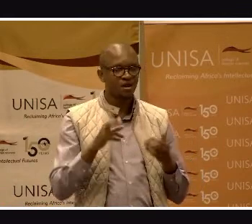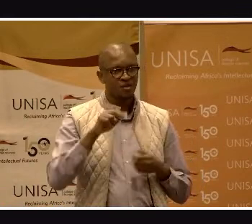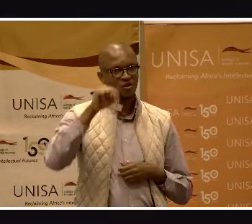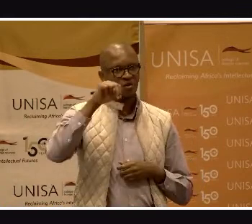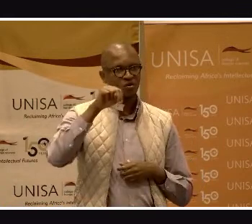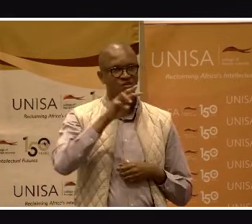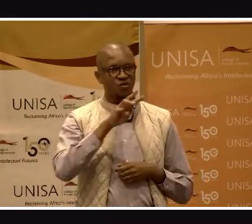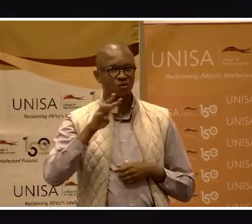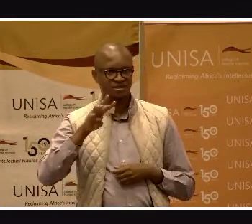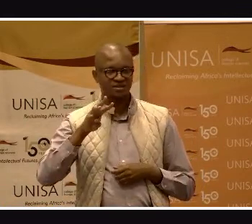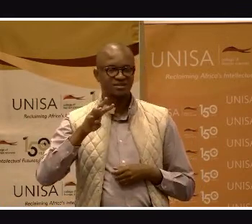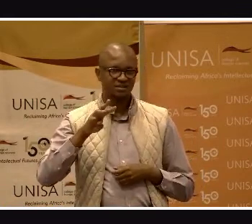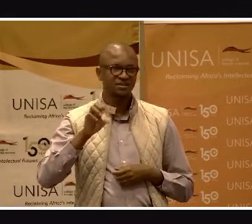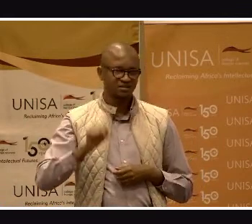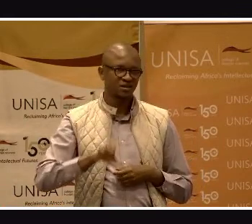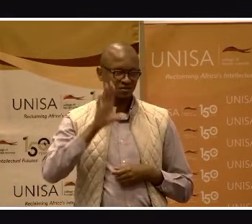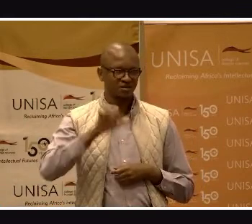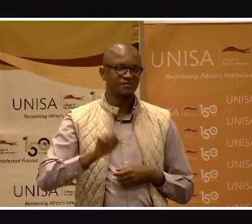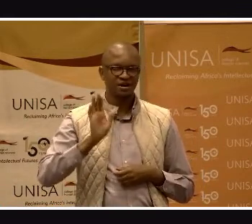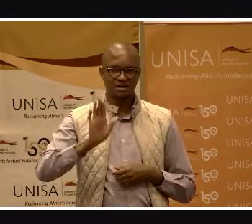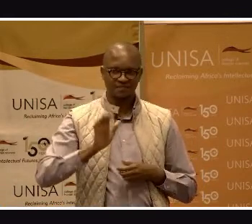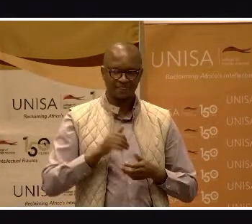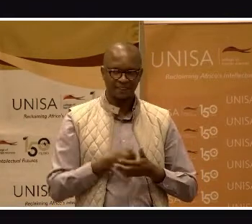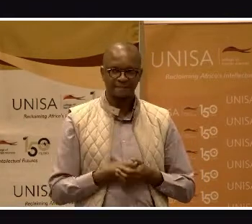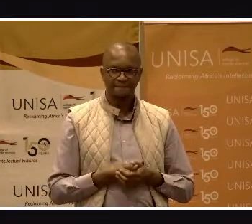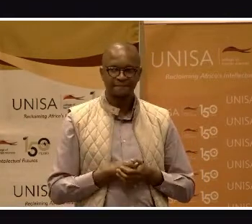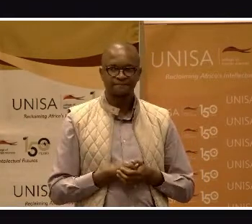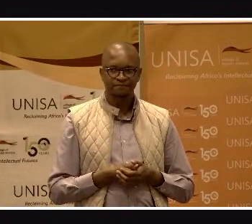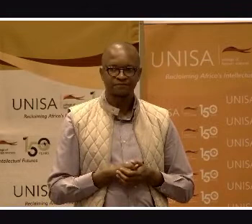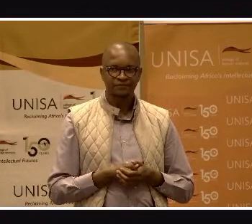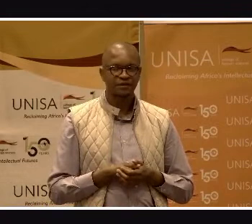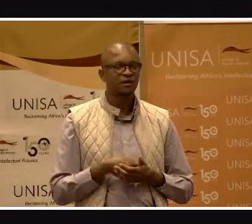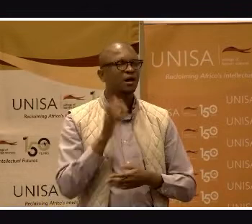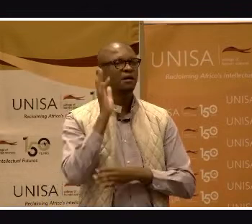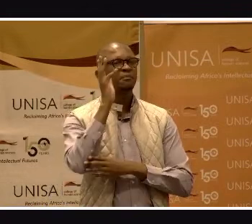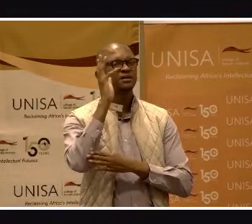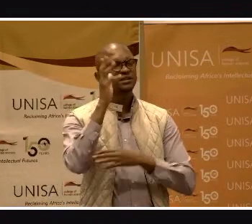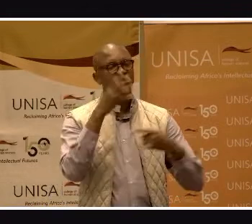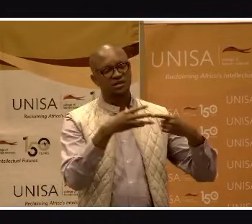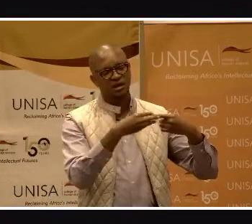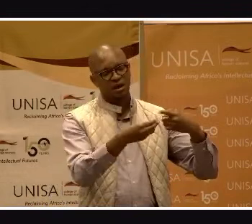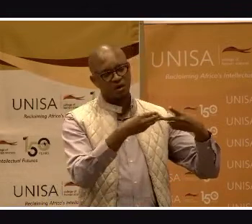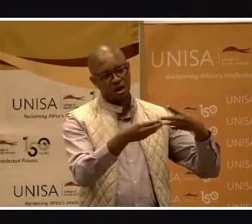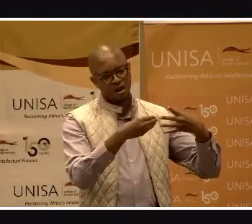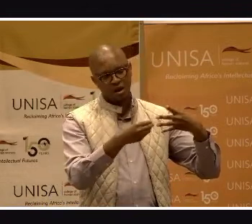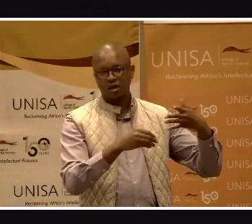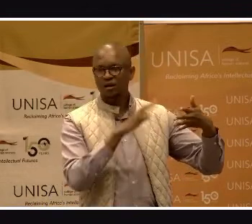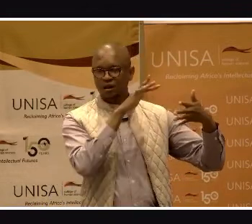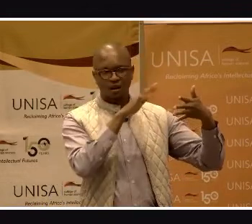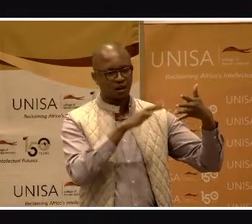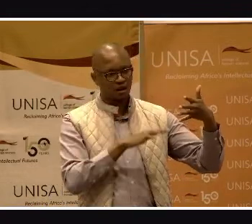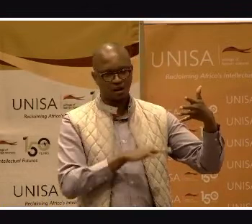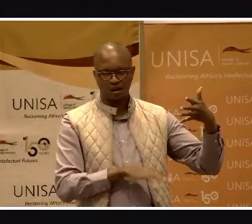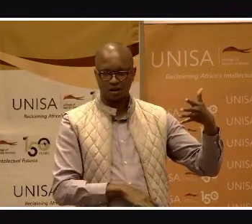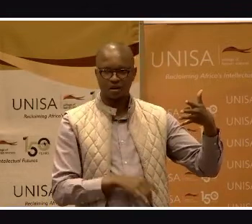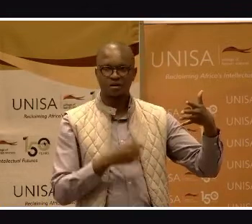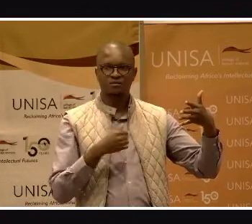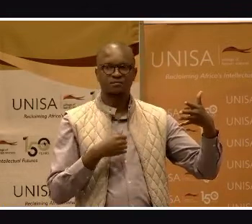My presentation outlines is as displayed on the screen to save time. Introduction.